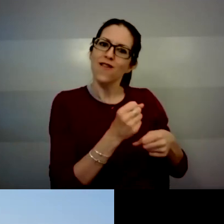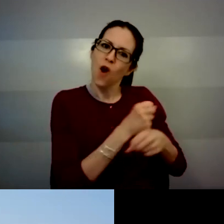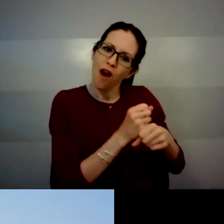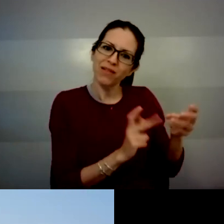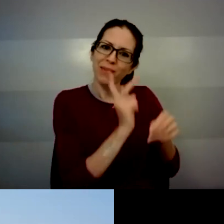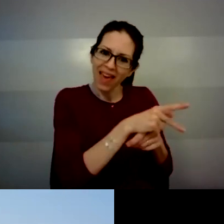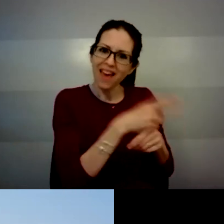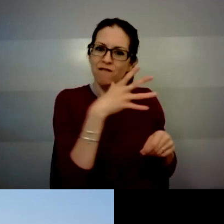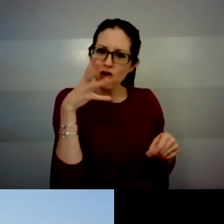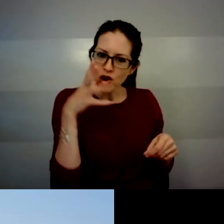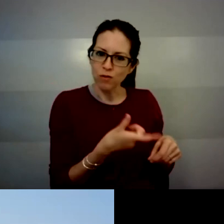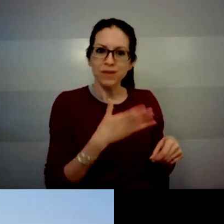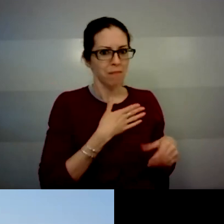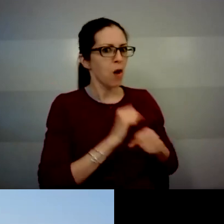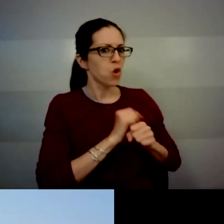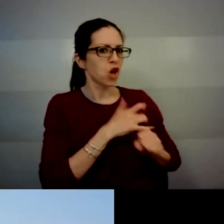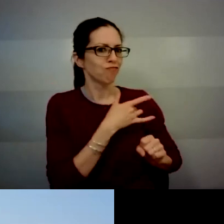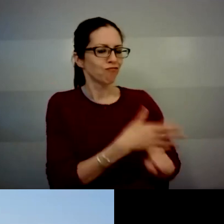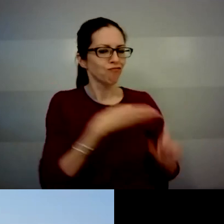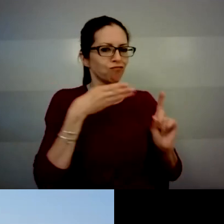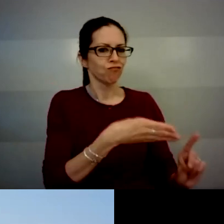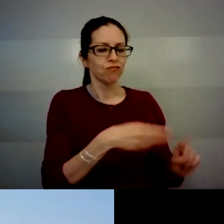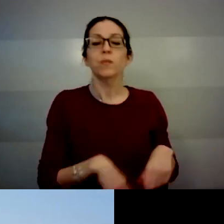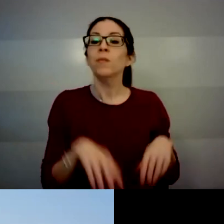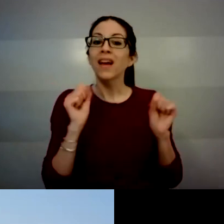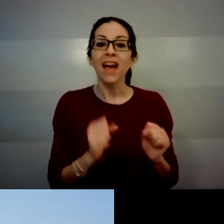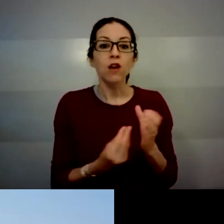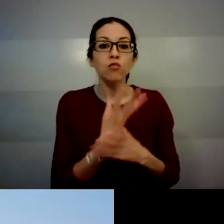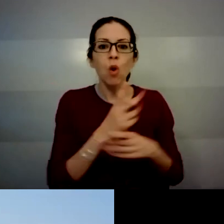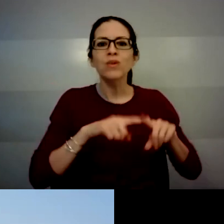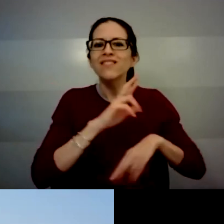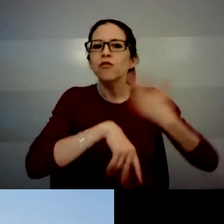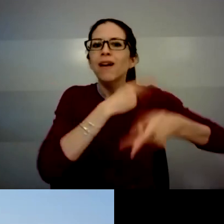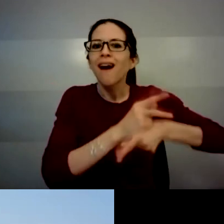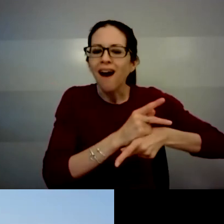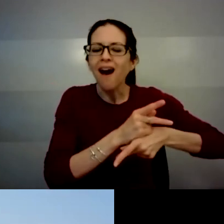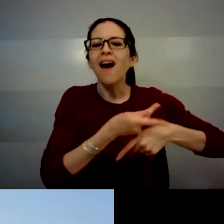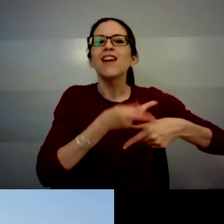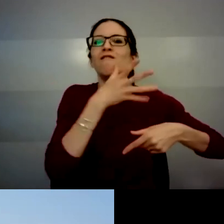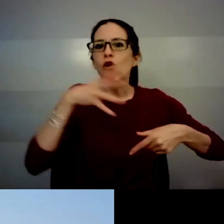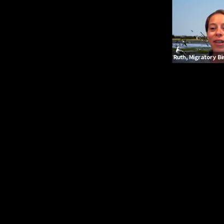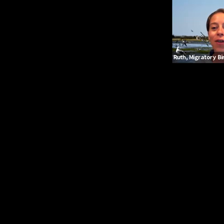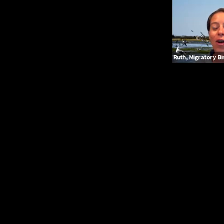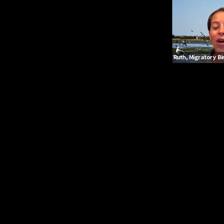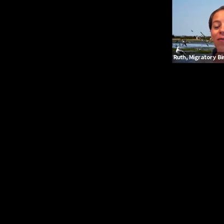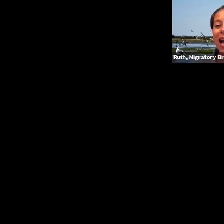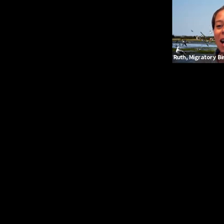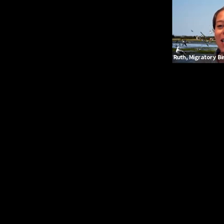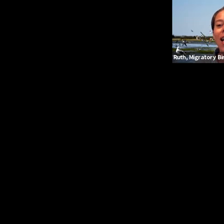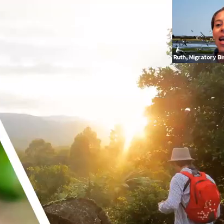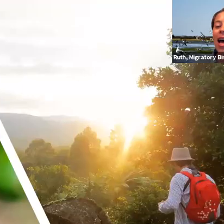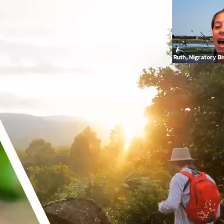is focused on. So coffee can be grown in a bunch of different types of agricultural systems. Traditionally, coffee